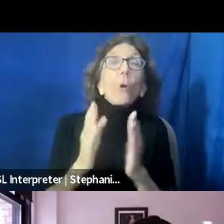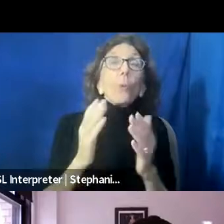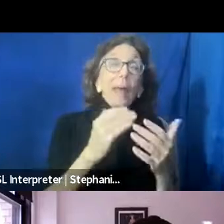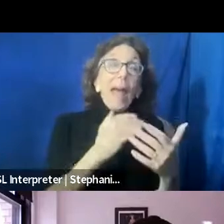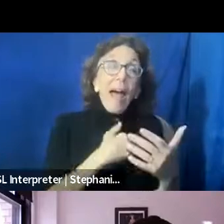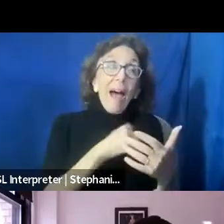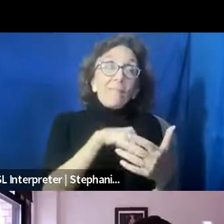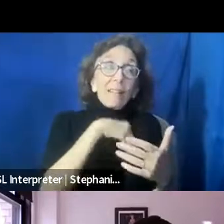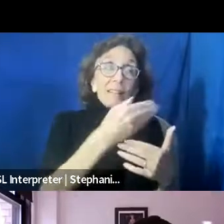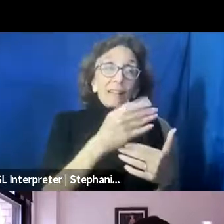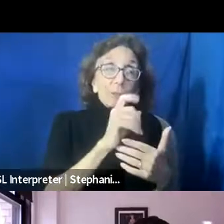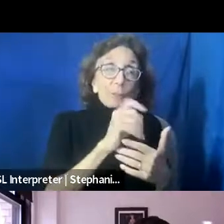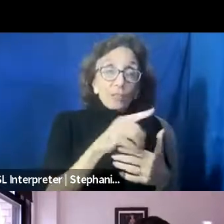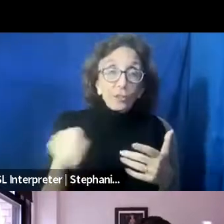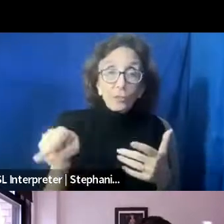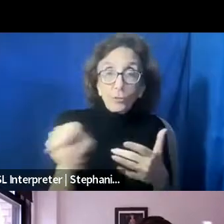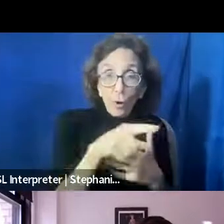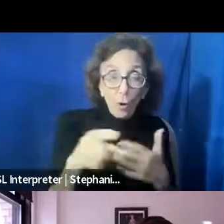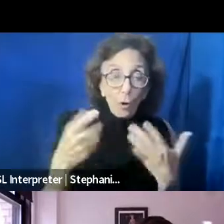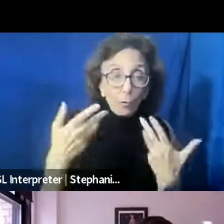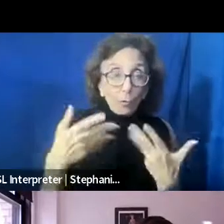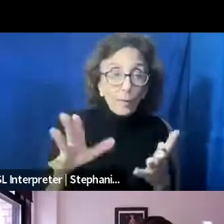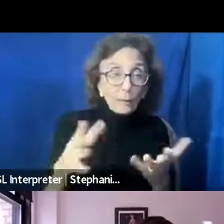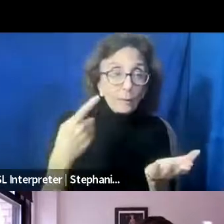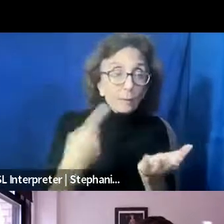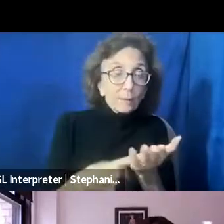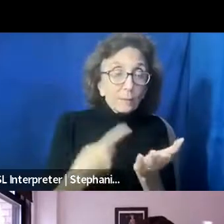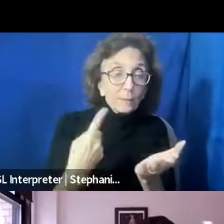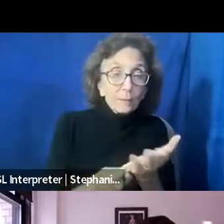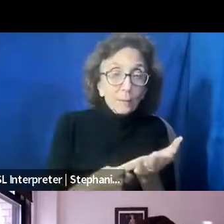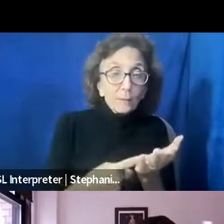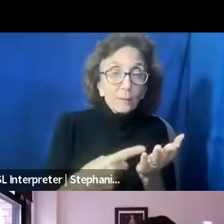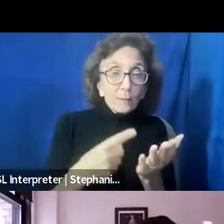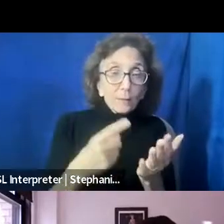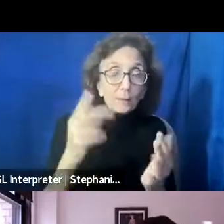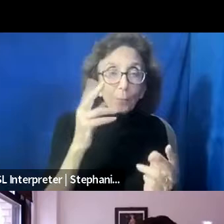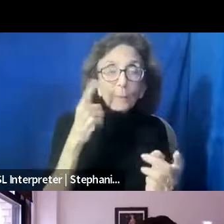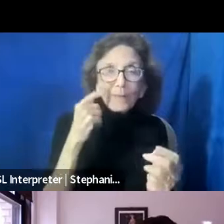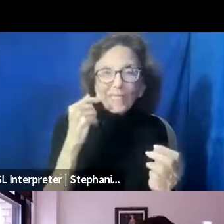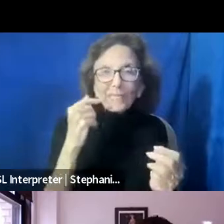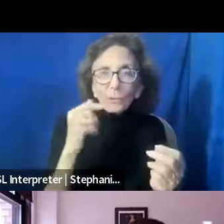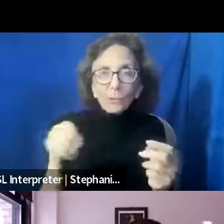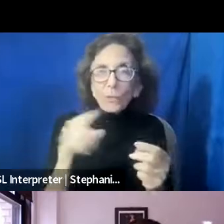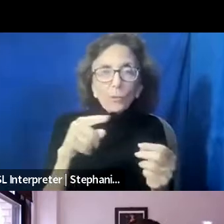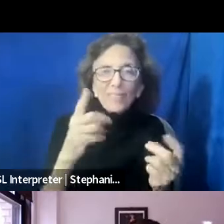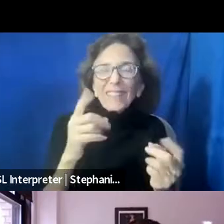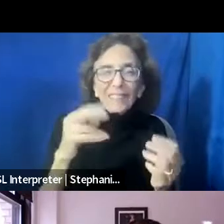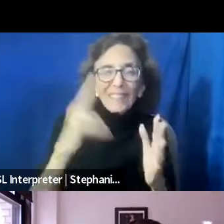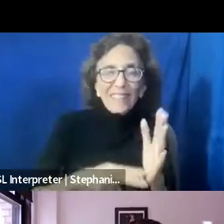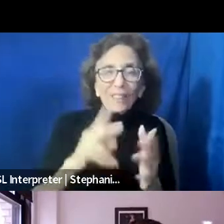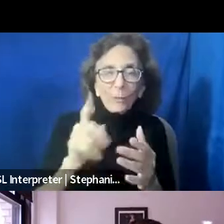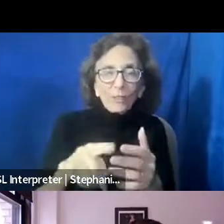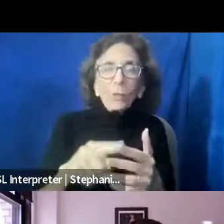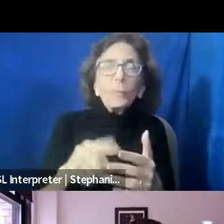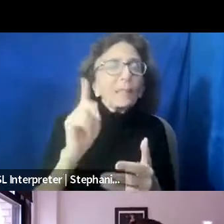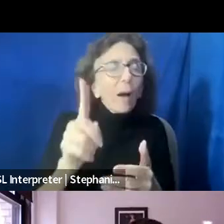and our panelists folks have all seen these questions in advance, I do want to go back to something that Kate was talking